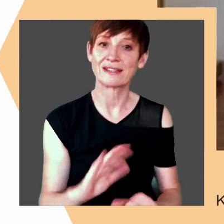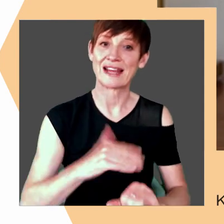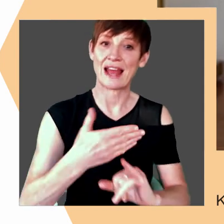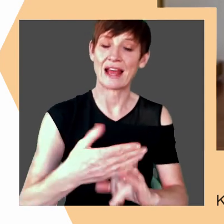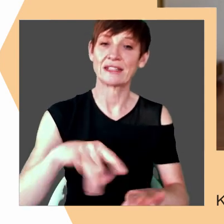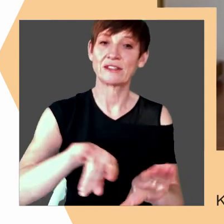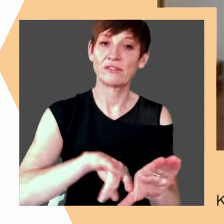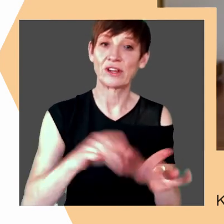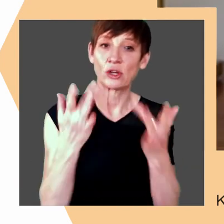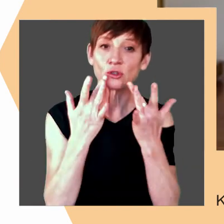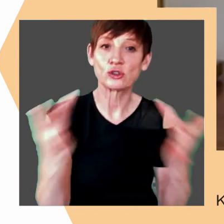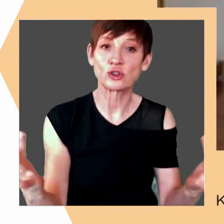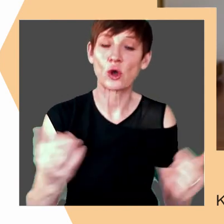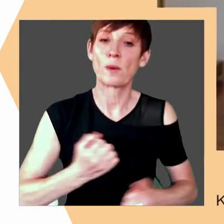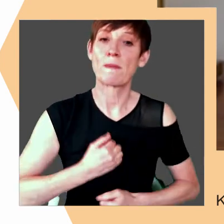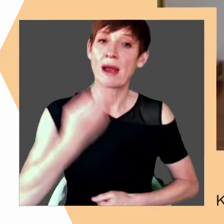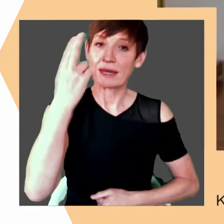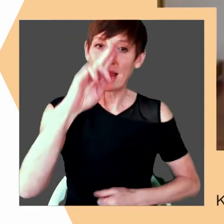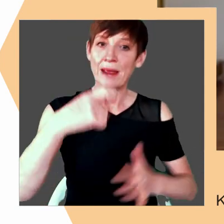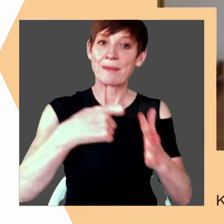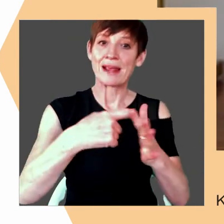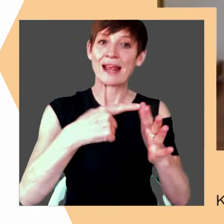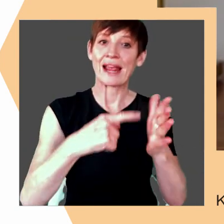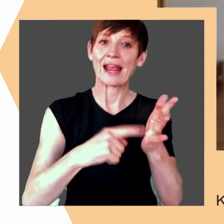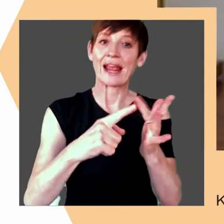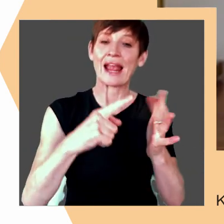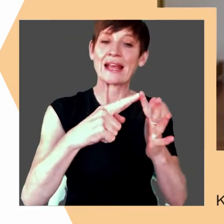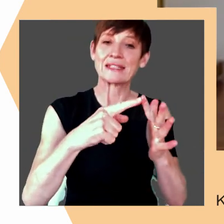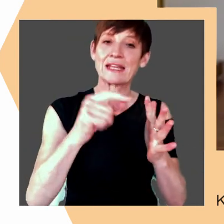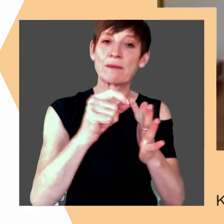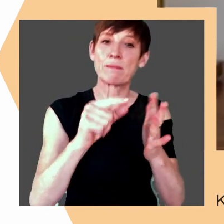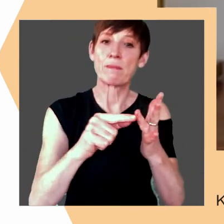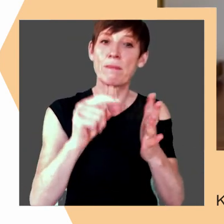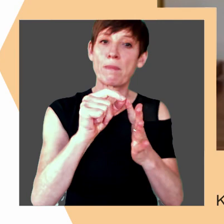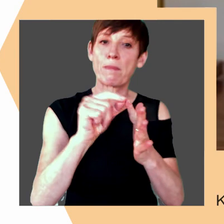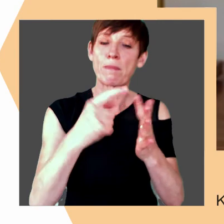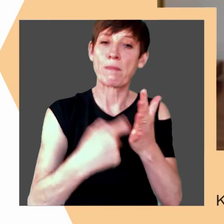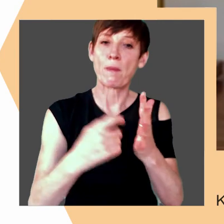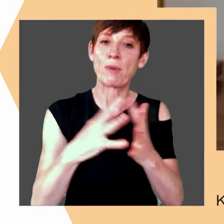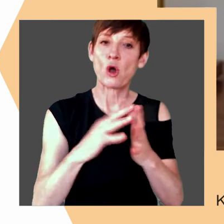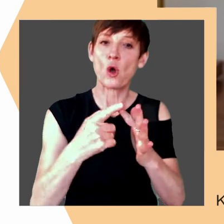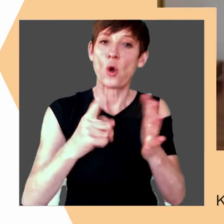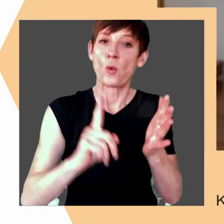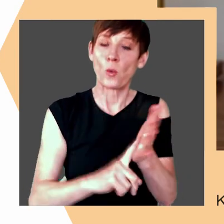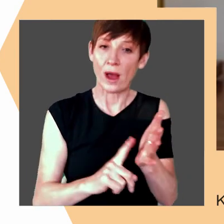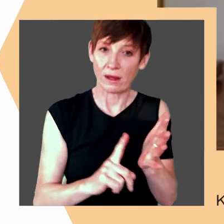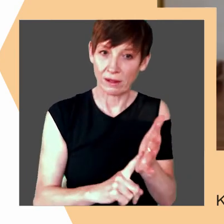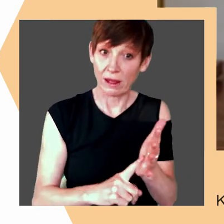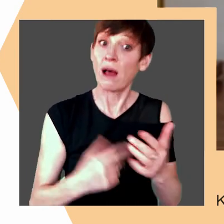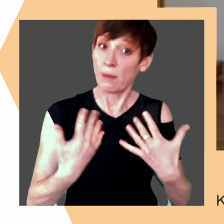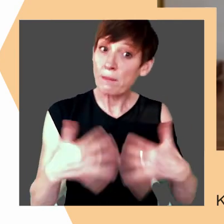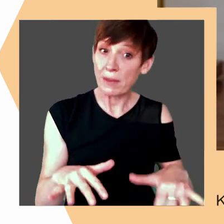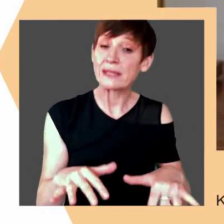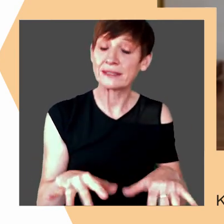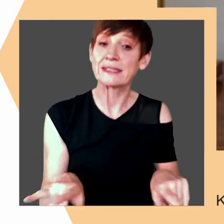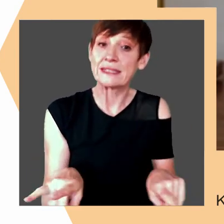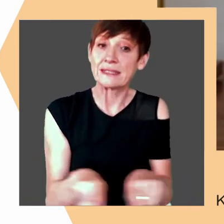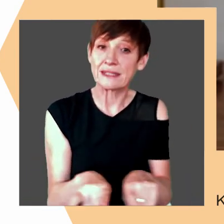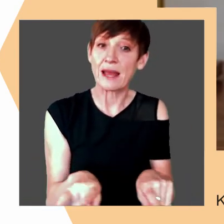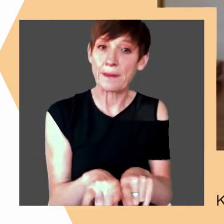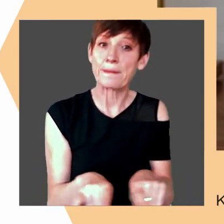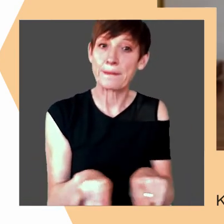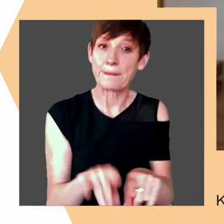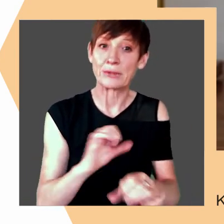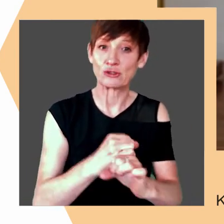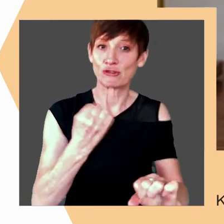is Katie Popwell. I'm a radio broadcaster and a creative producer. And like Martin, I also did my MA at MMU many years back.